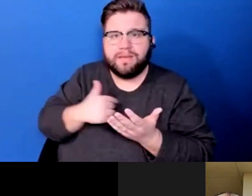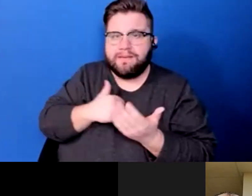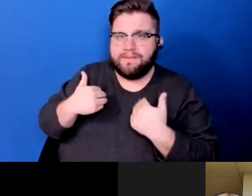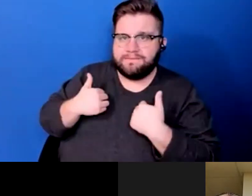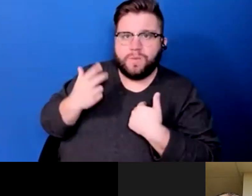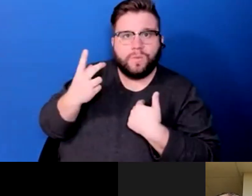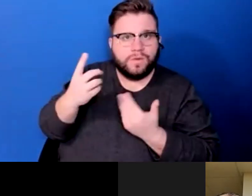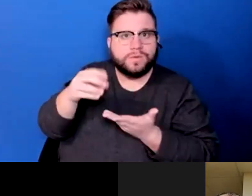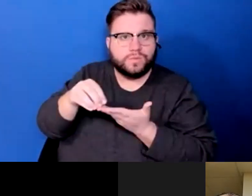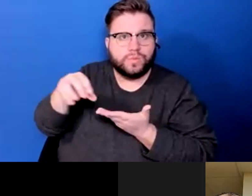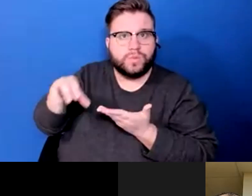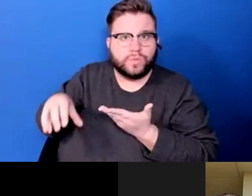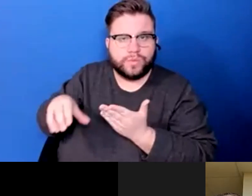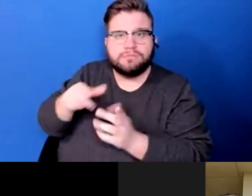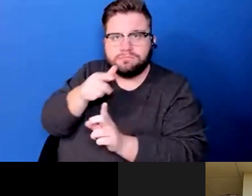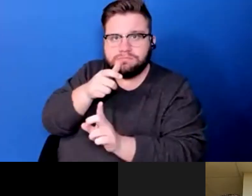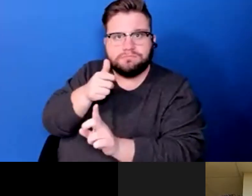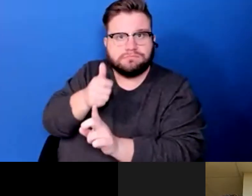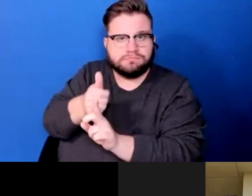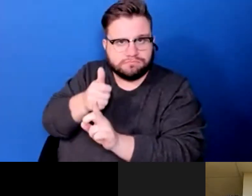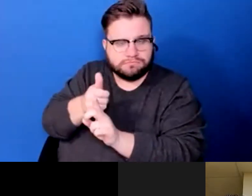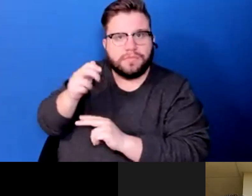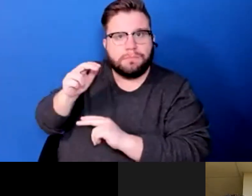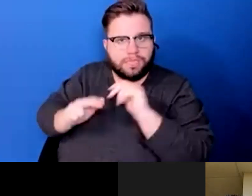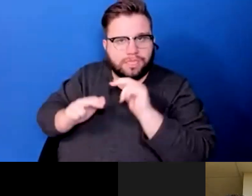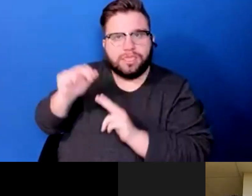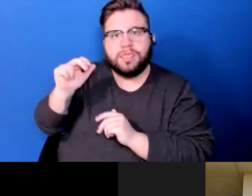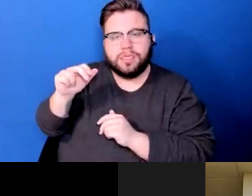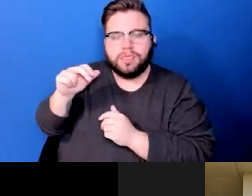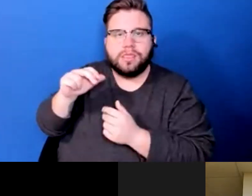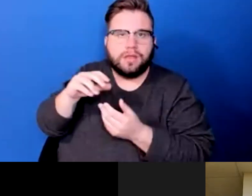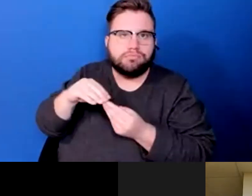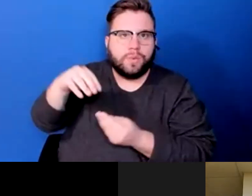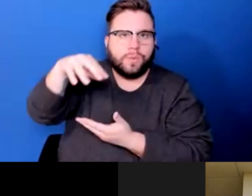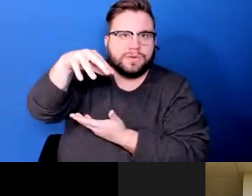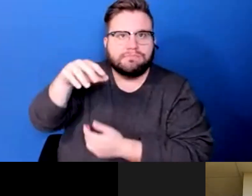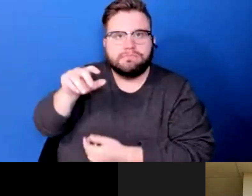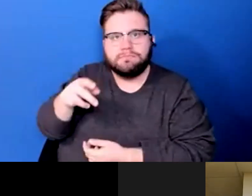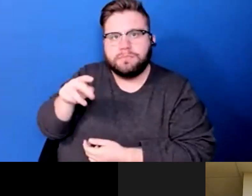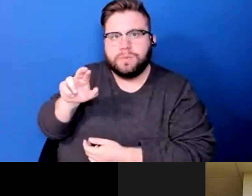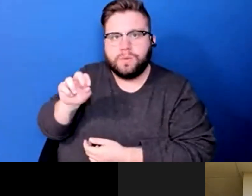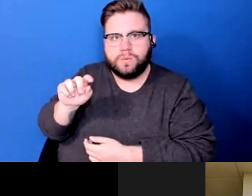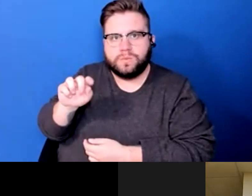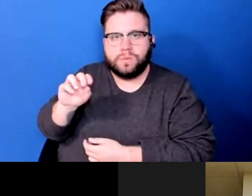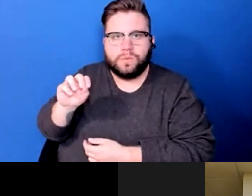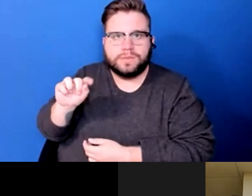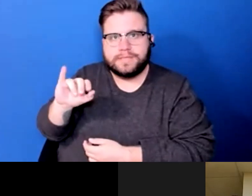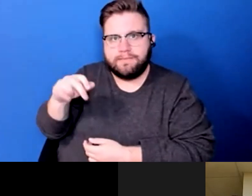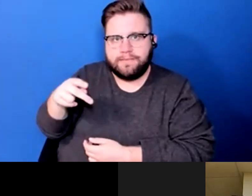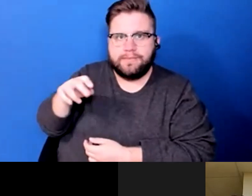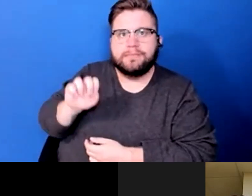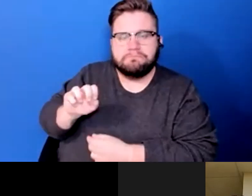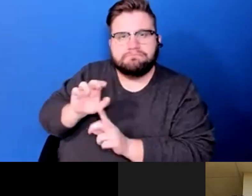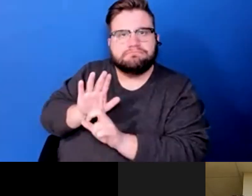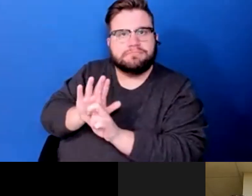that is working on. He's actually built already a prototype. He took a set of his main focus was